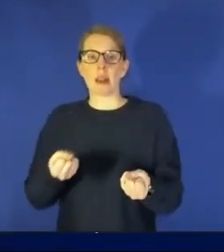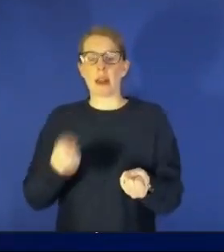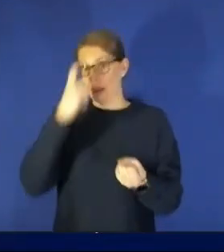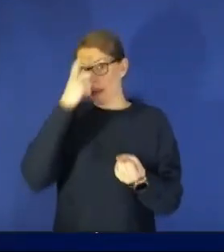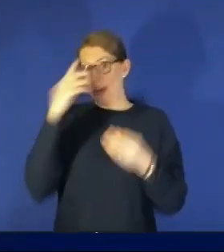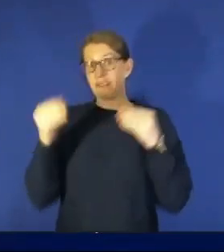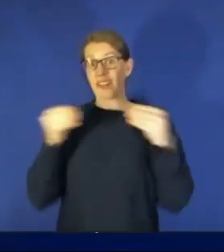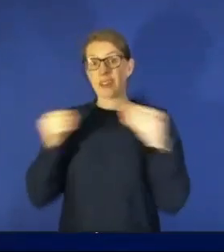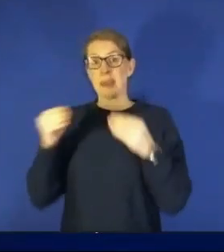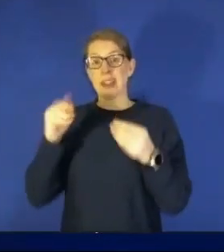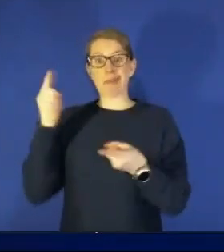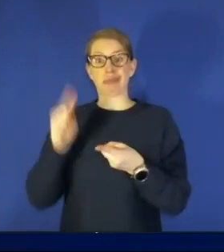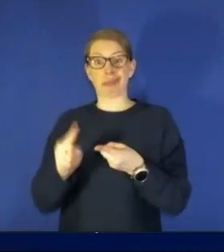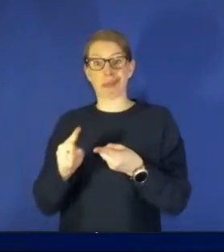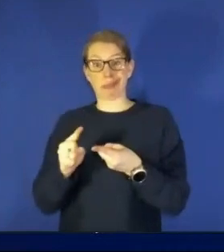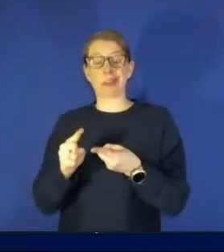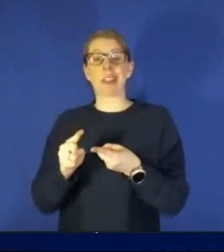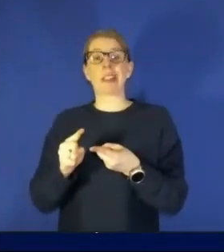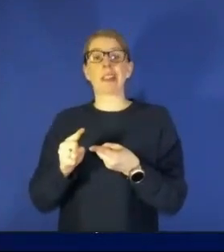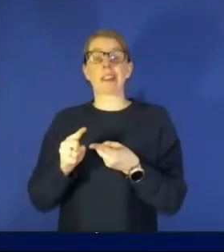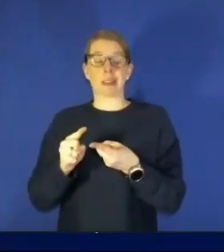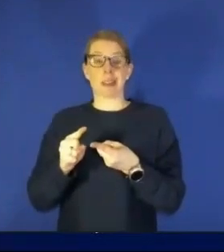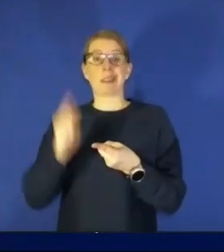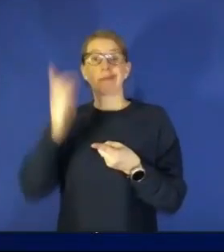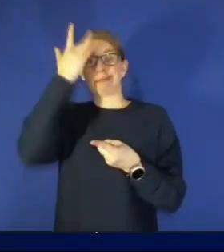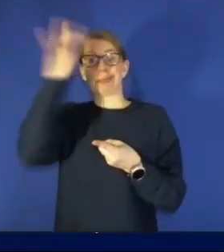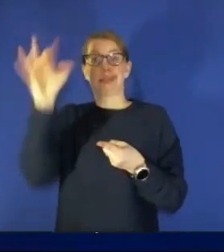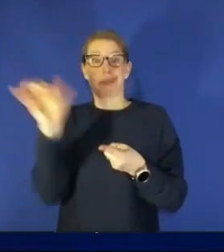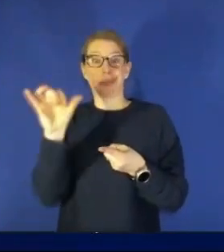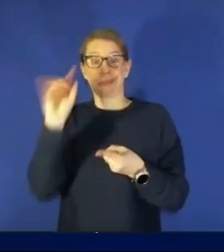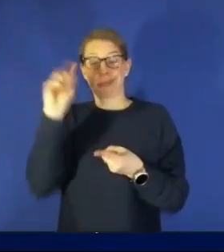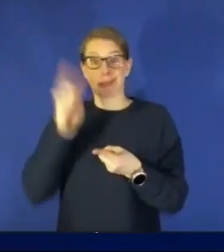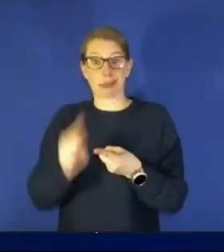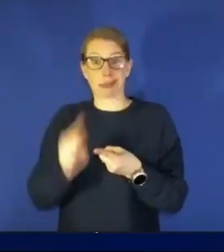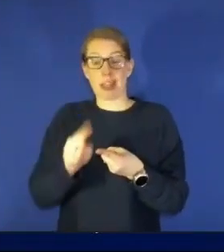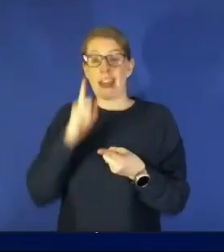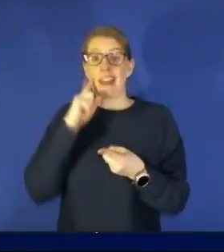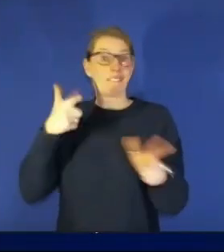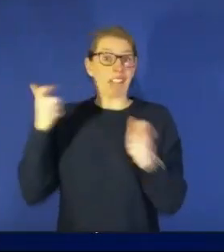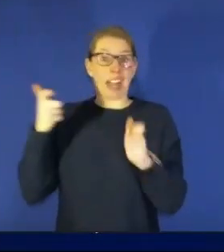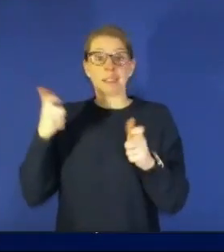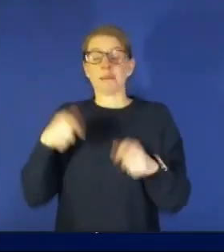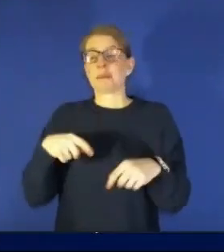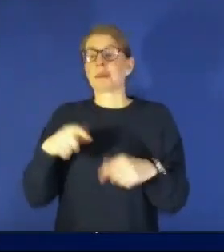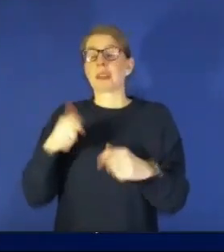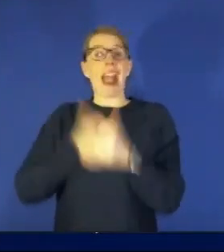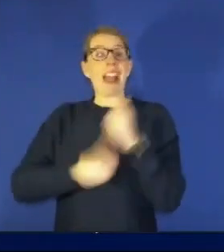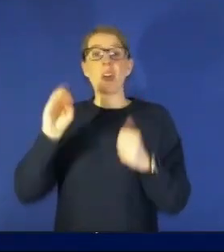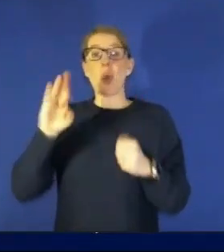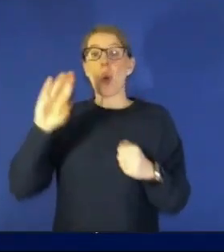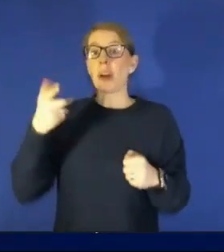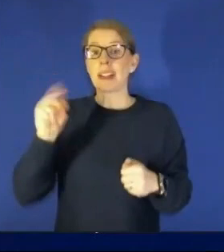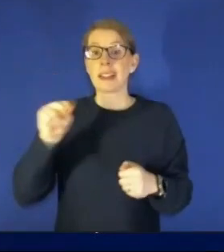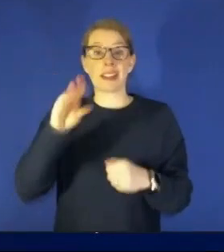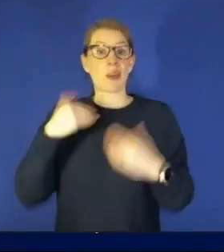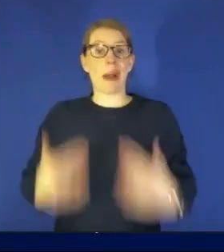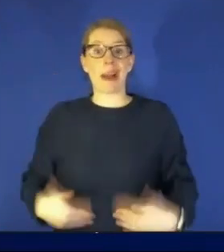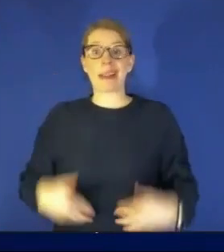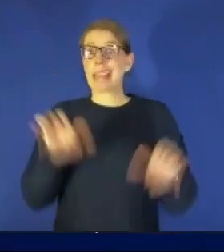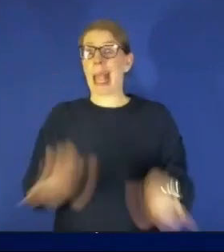flexibility and our brain acuity, but think about that in every joint, in every organ of your body. So the best message we can give you